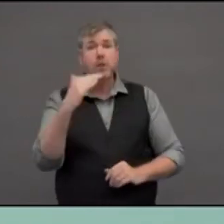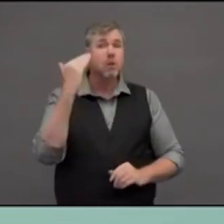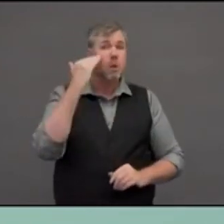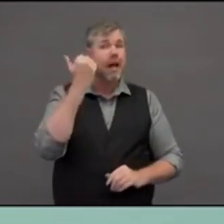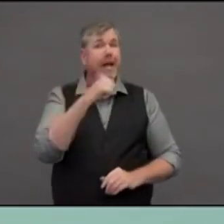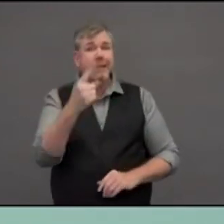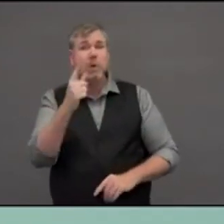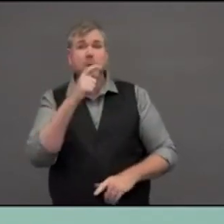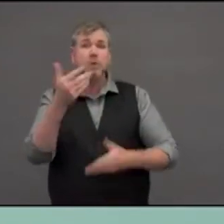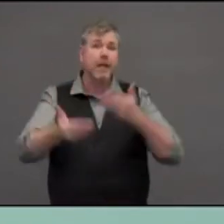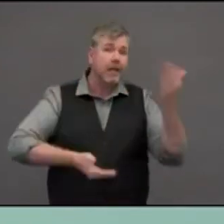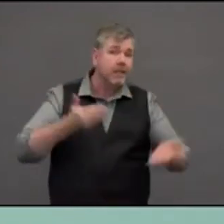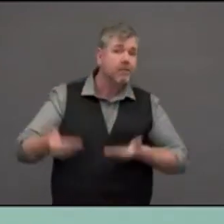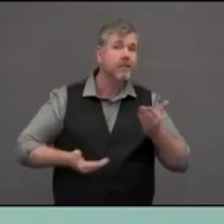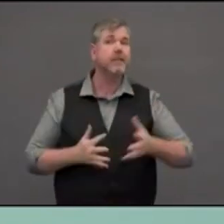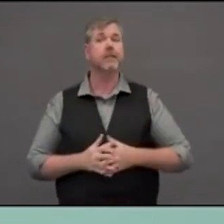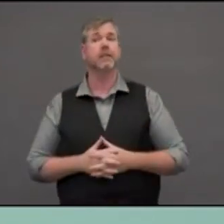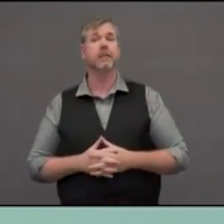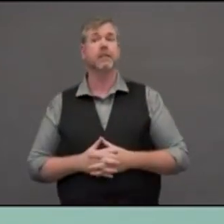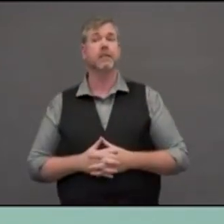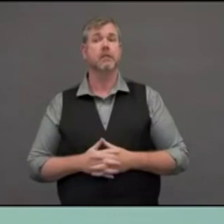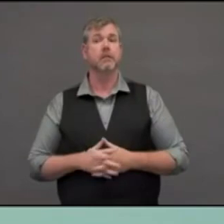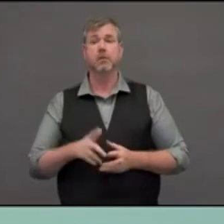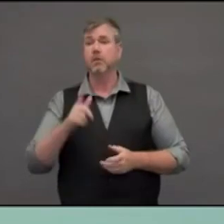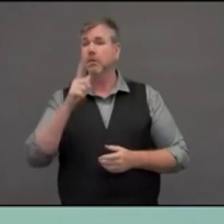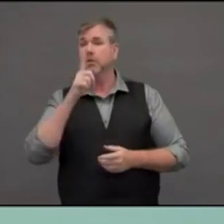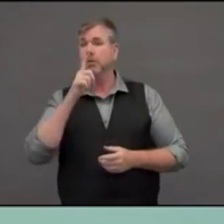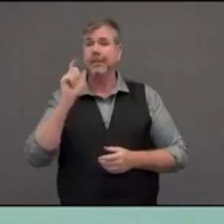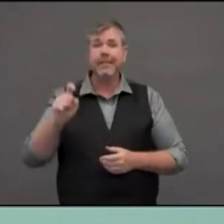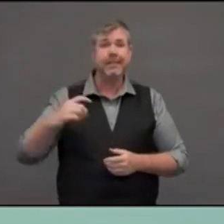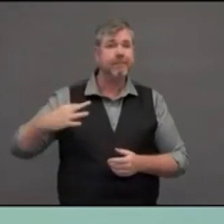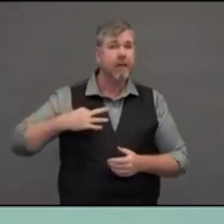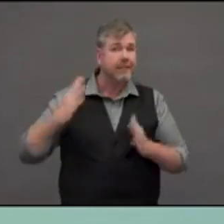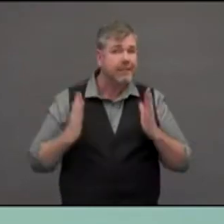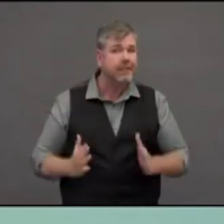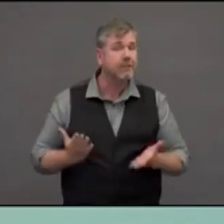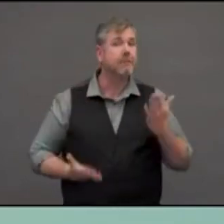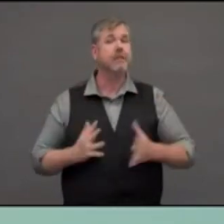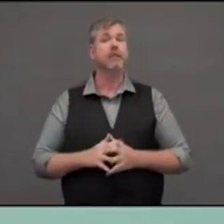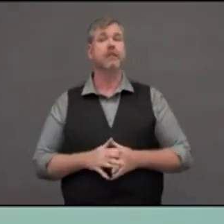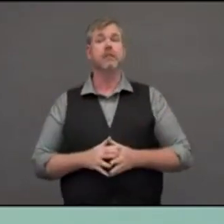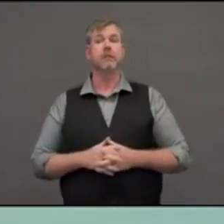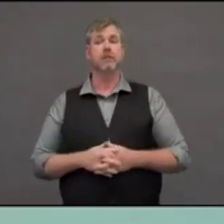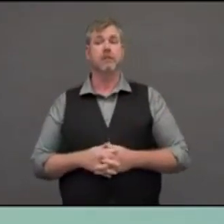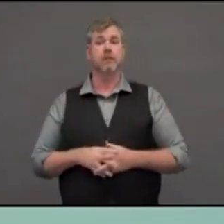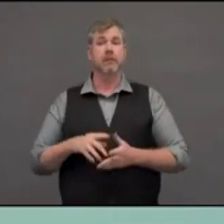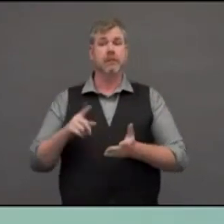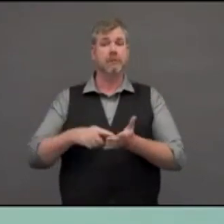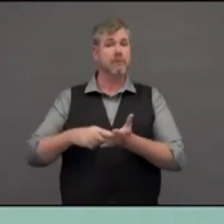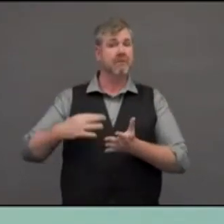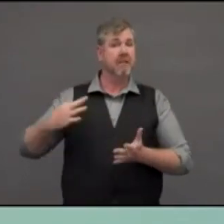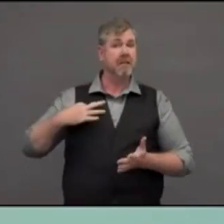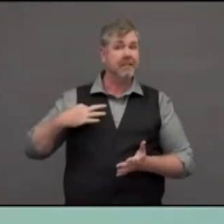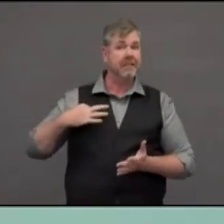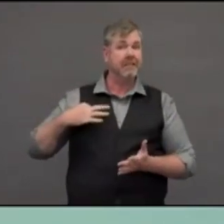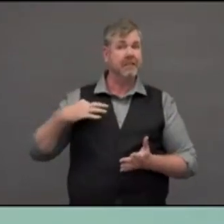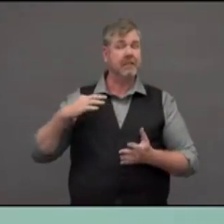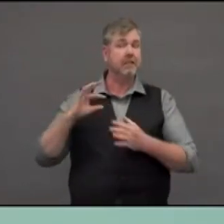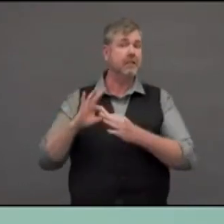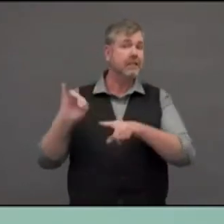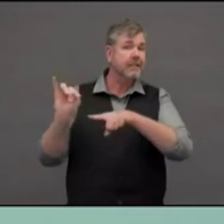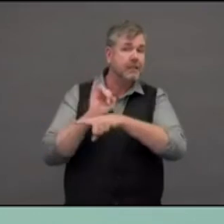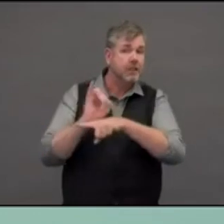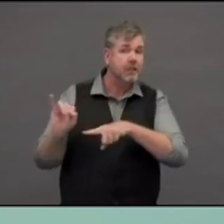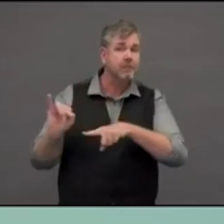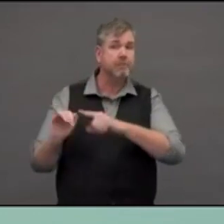somebody that needs volunteers? Because sometimes these volunteering or internships, they turn